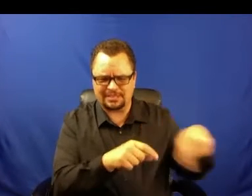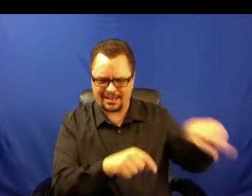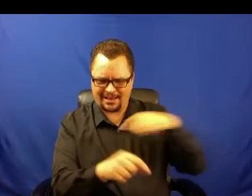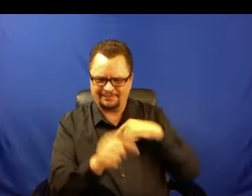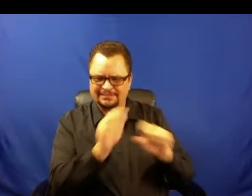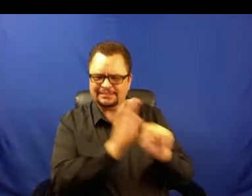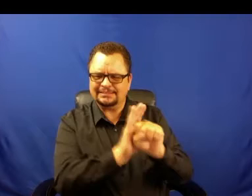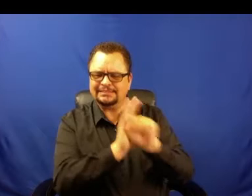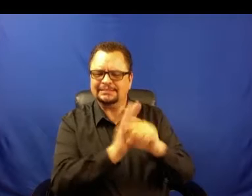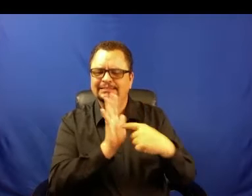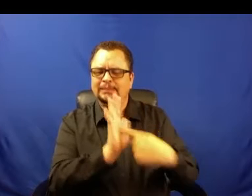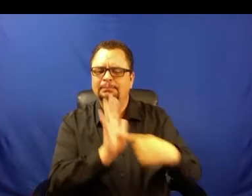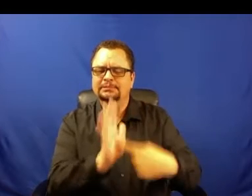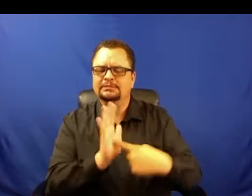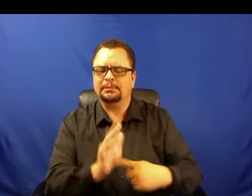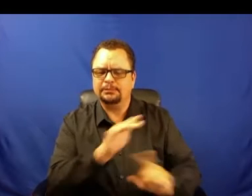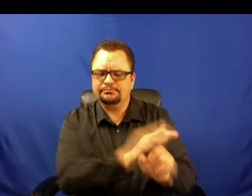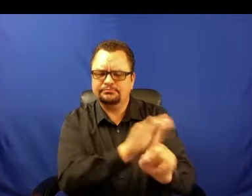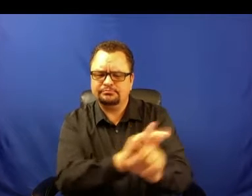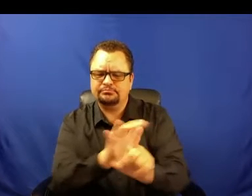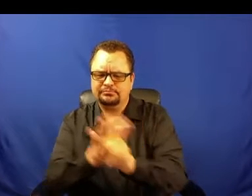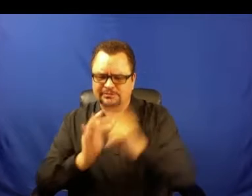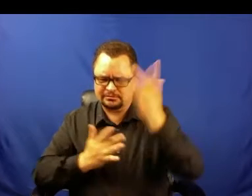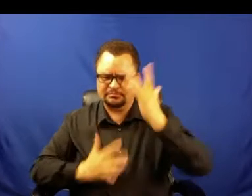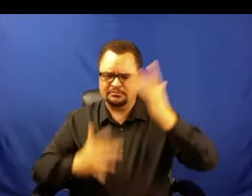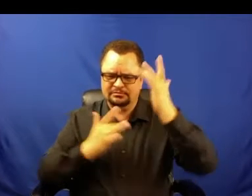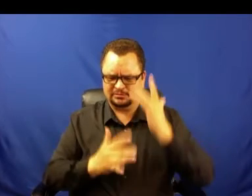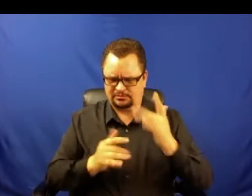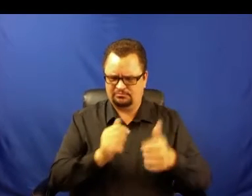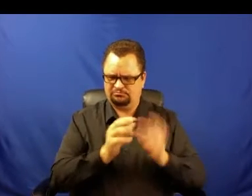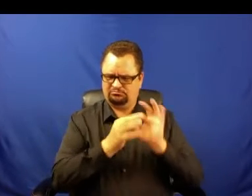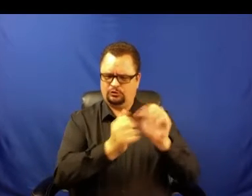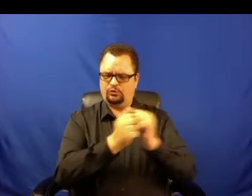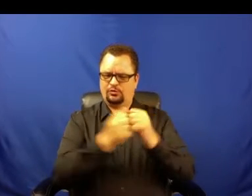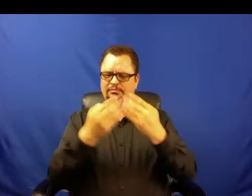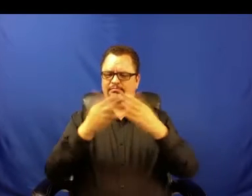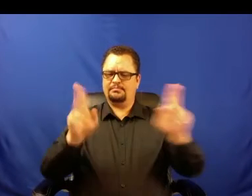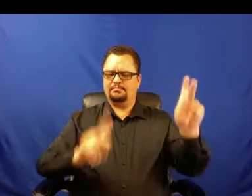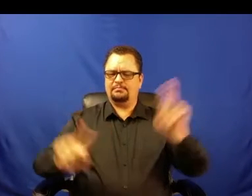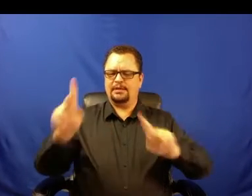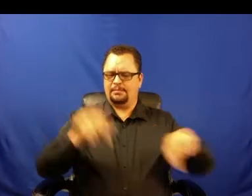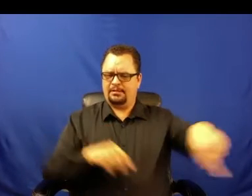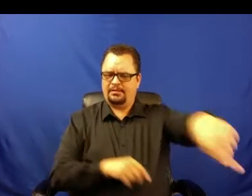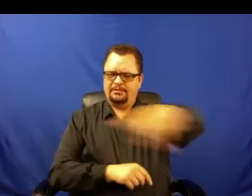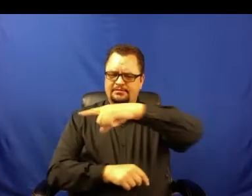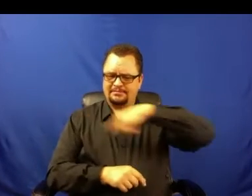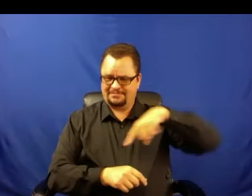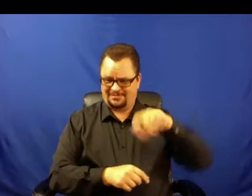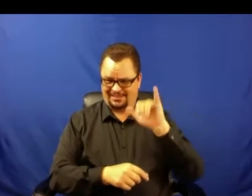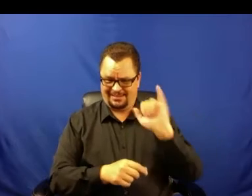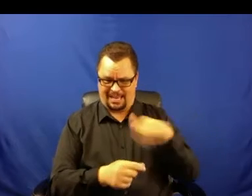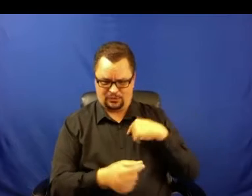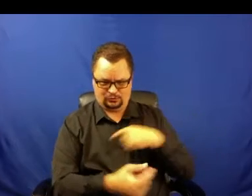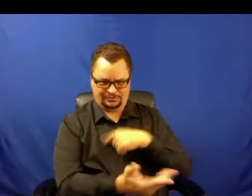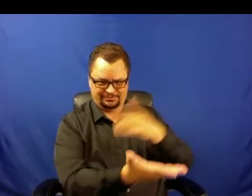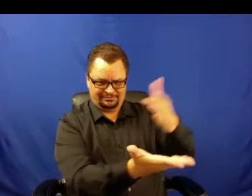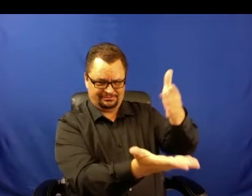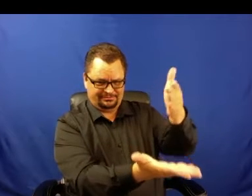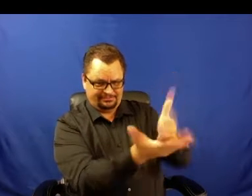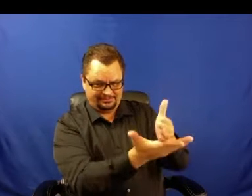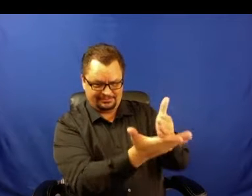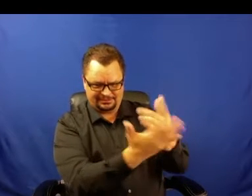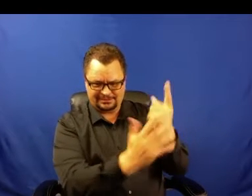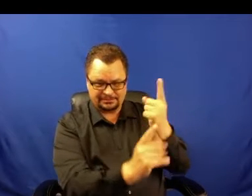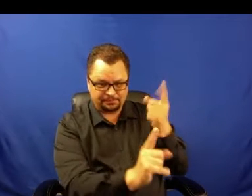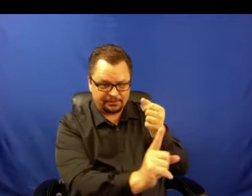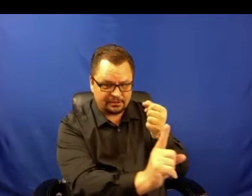population to stop is, going into the workplace or going into school while you were actively ill. We still hear,